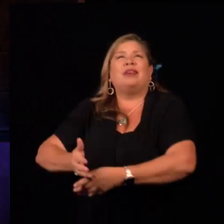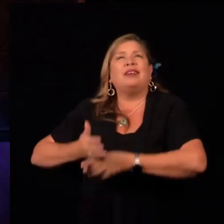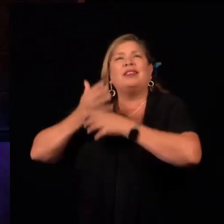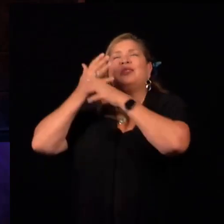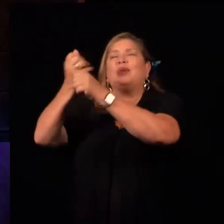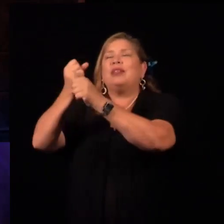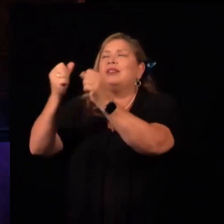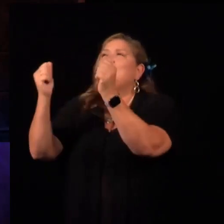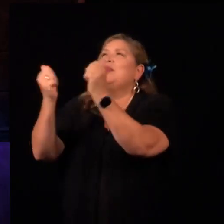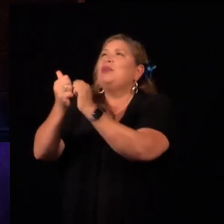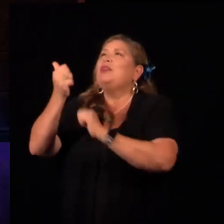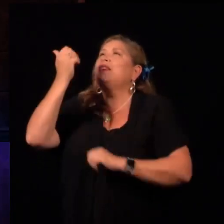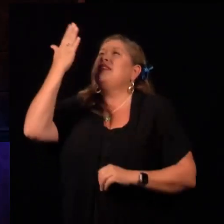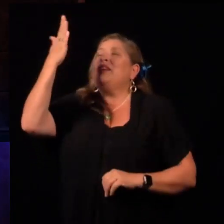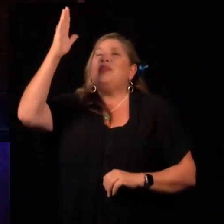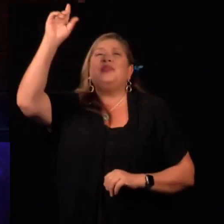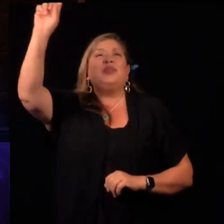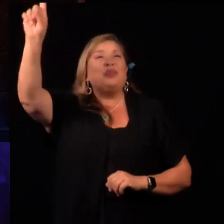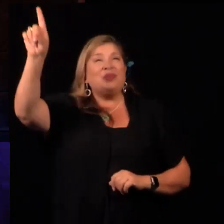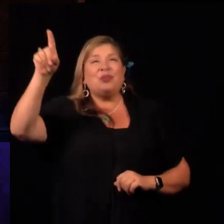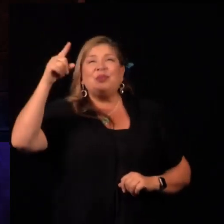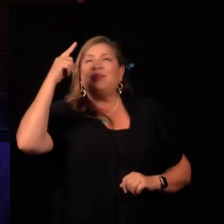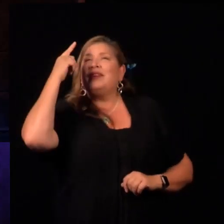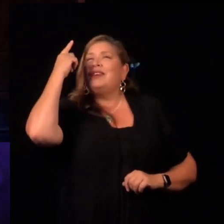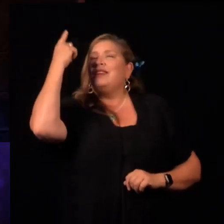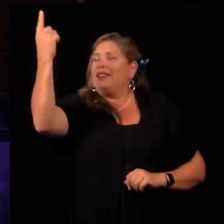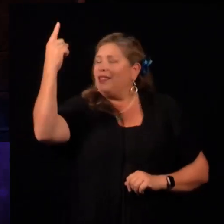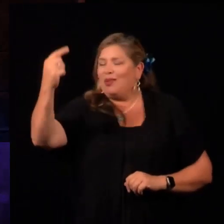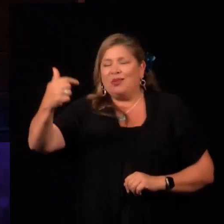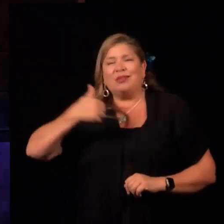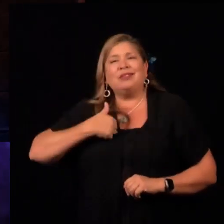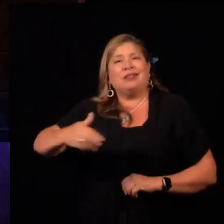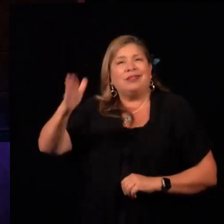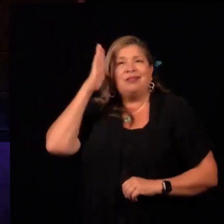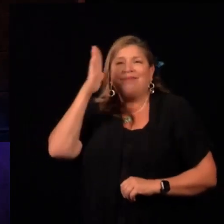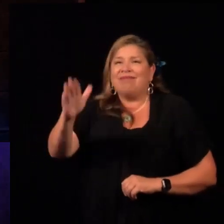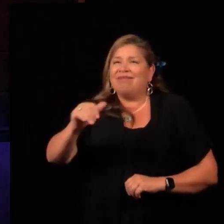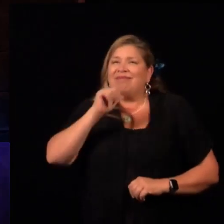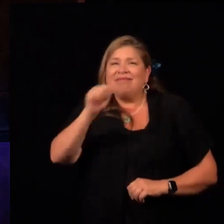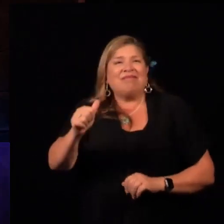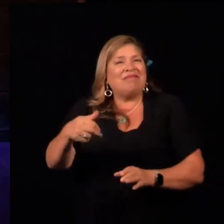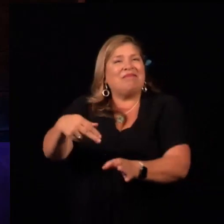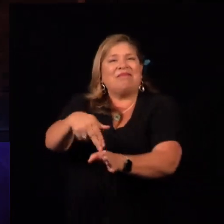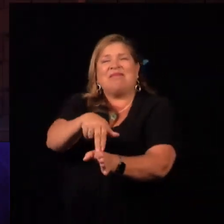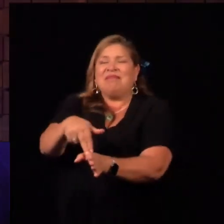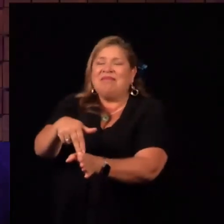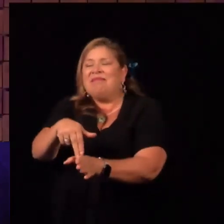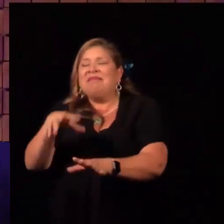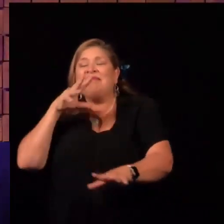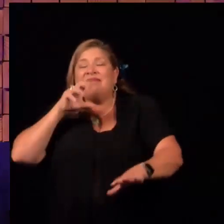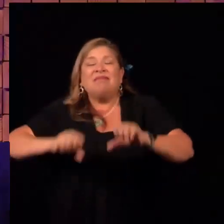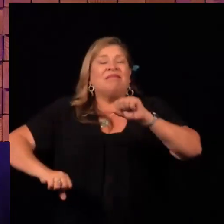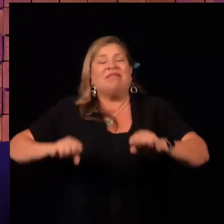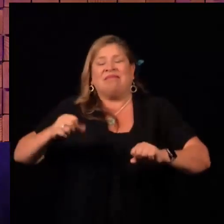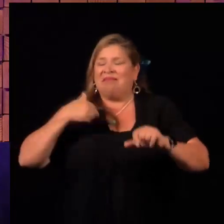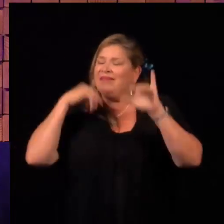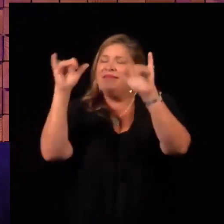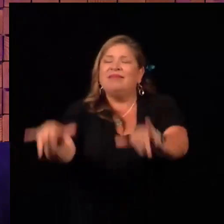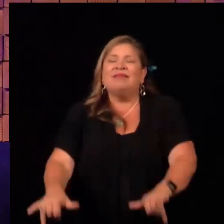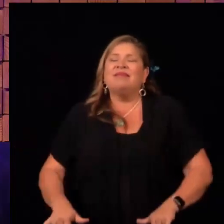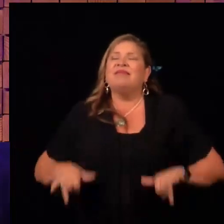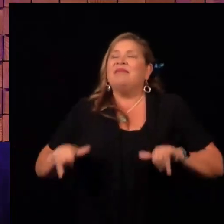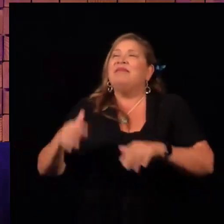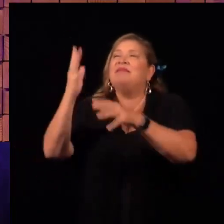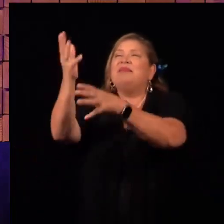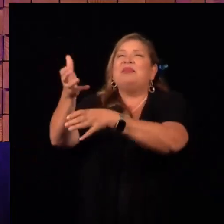put my trust in you alone, and I will not